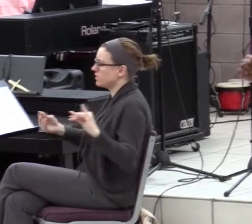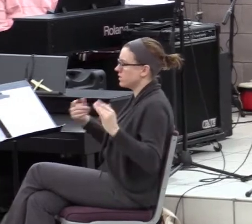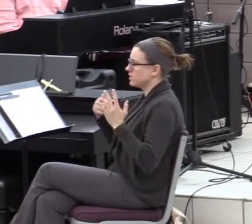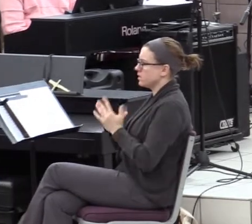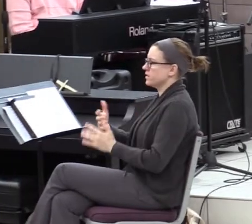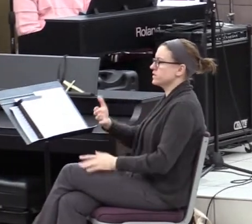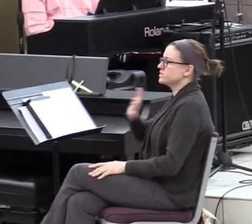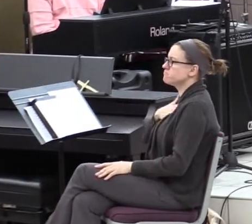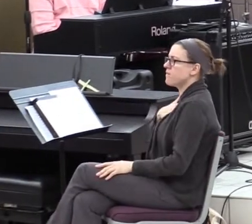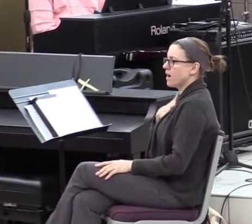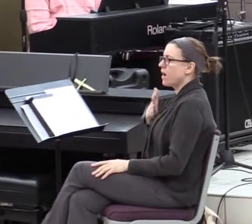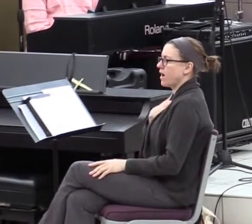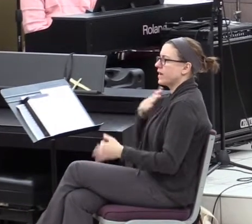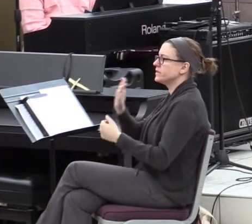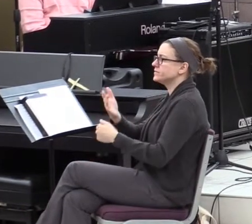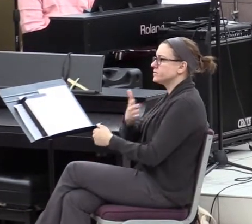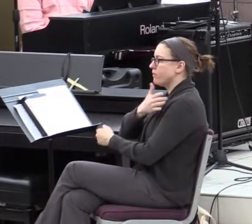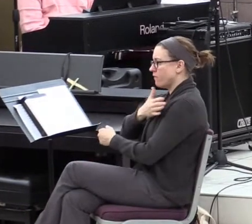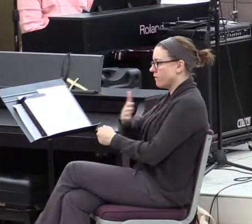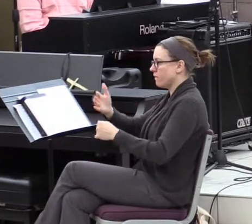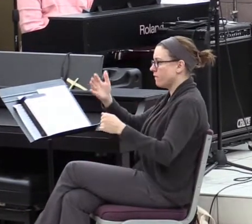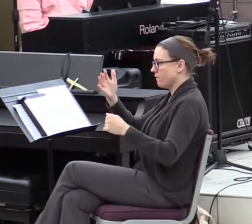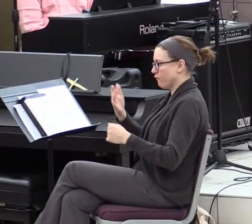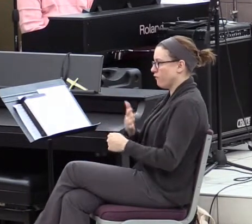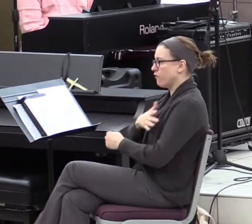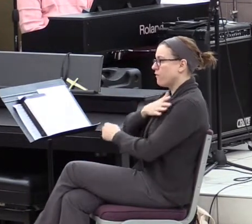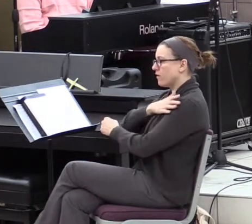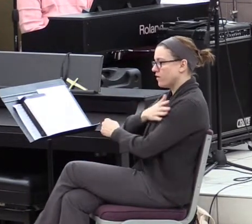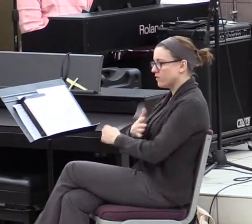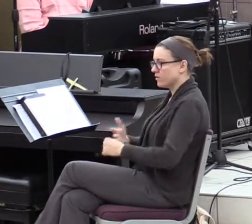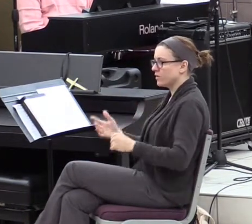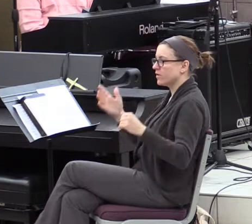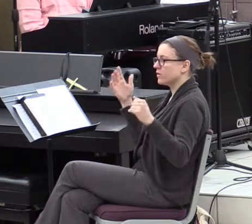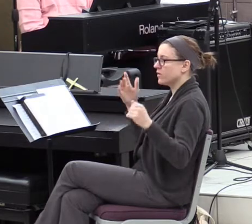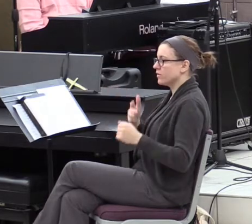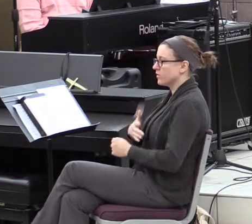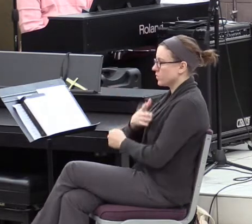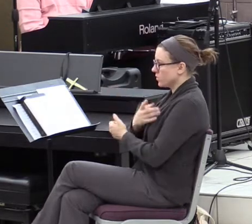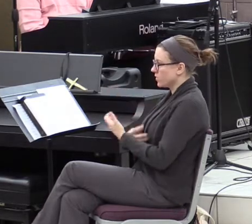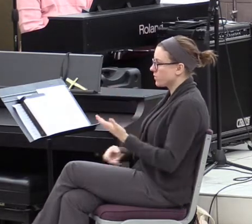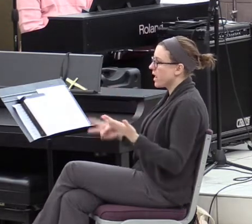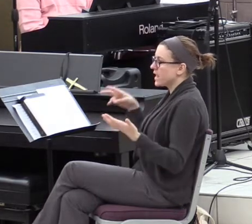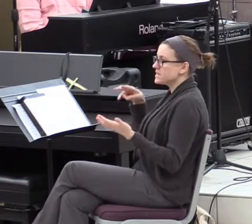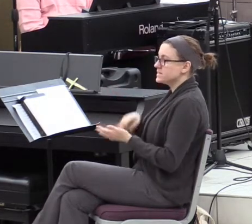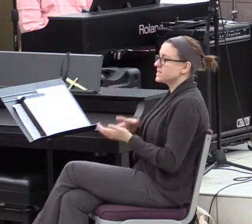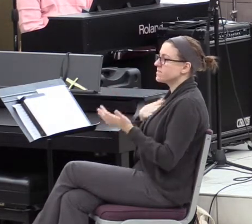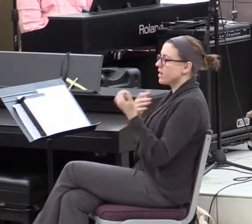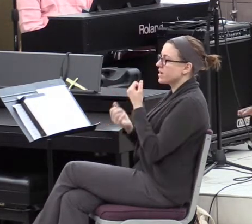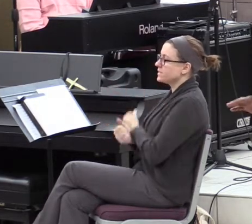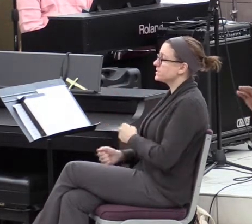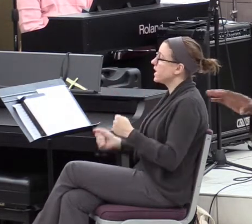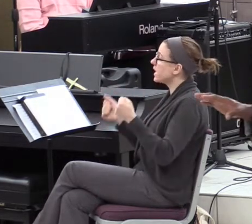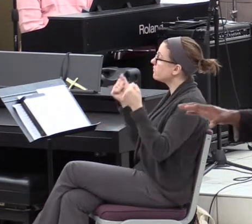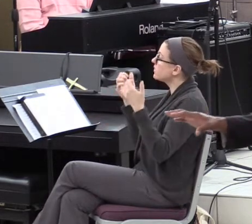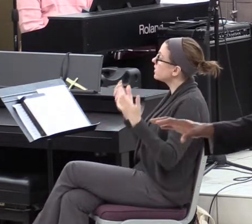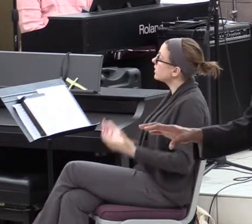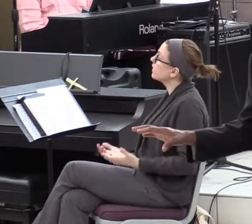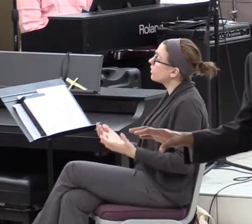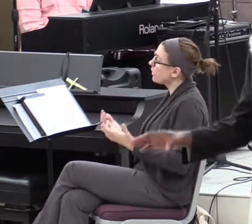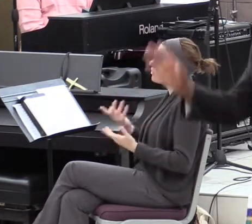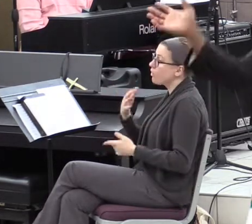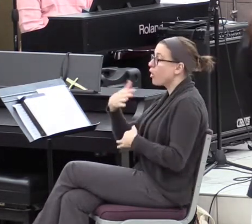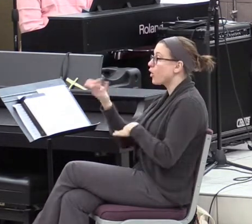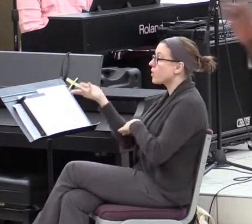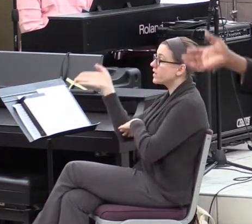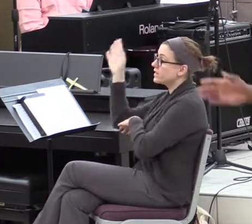is my song, praising my Savior all the day